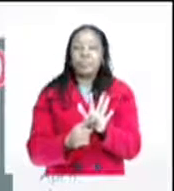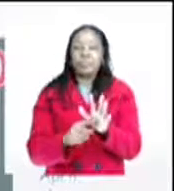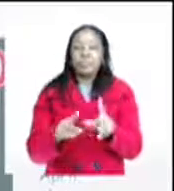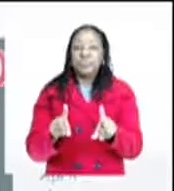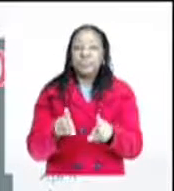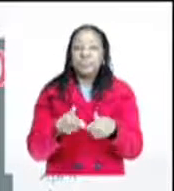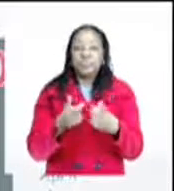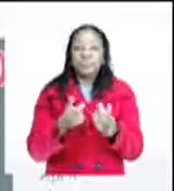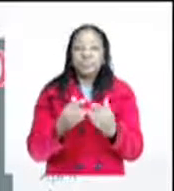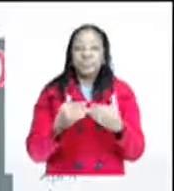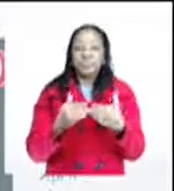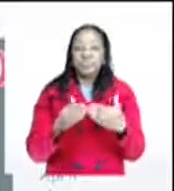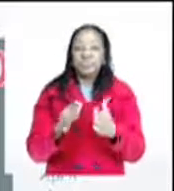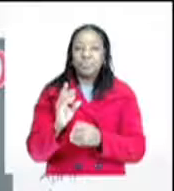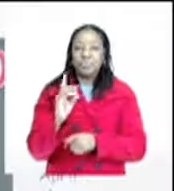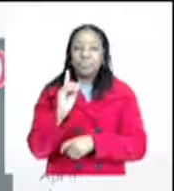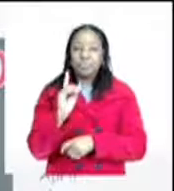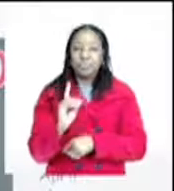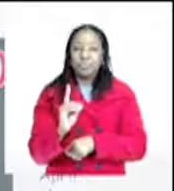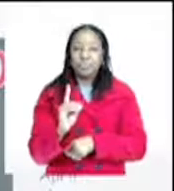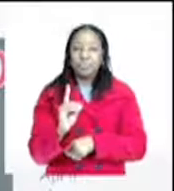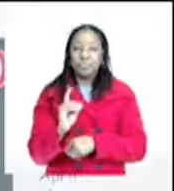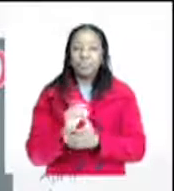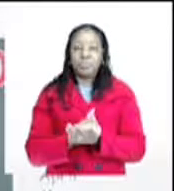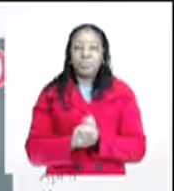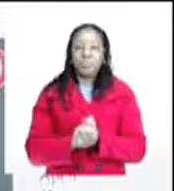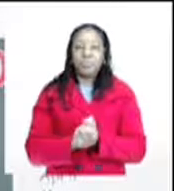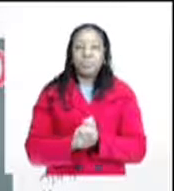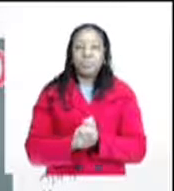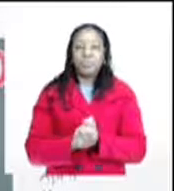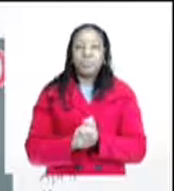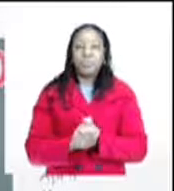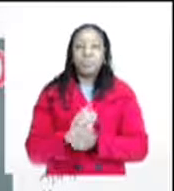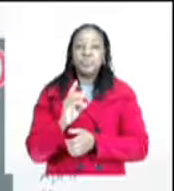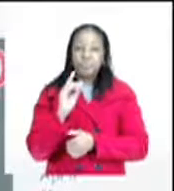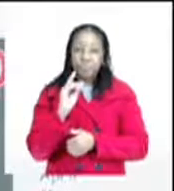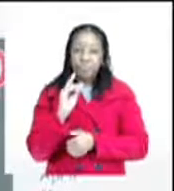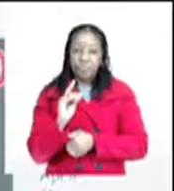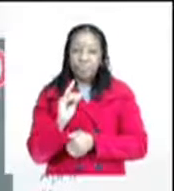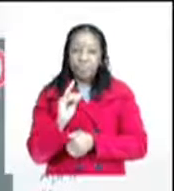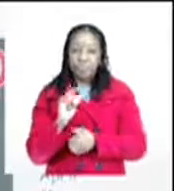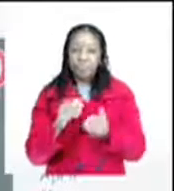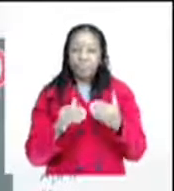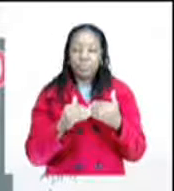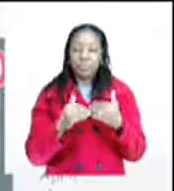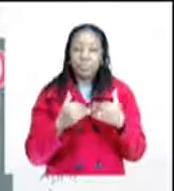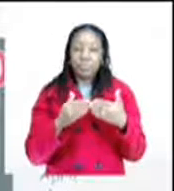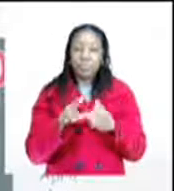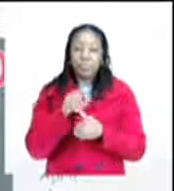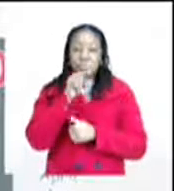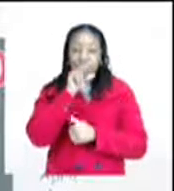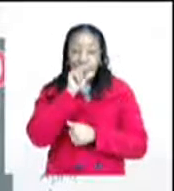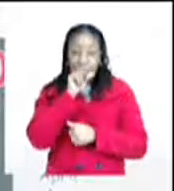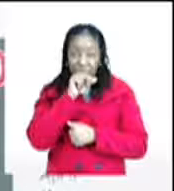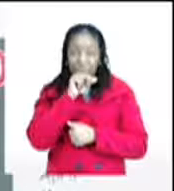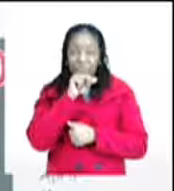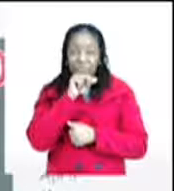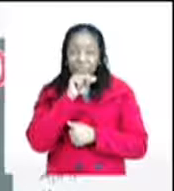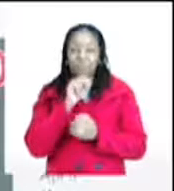I have displayed on the board. Letter D as in duck,